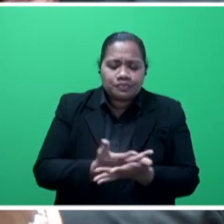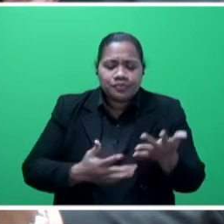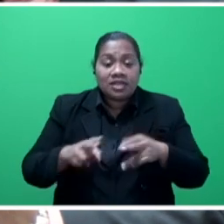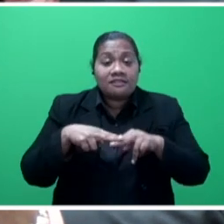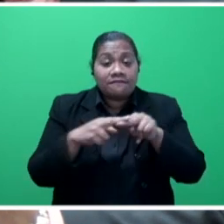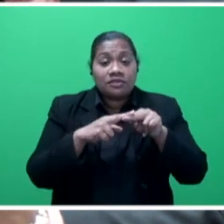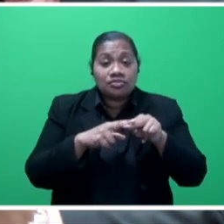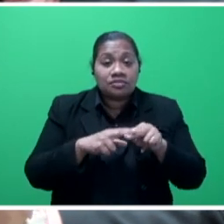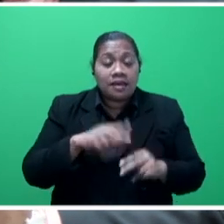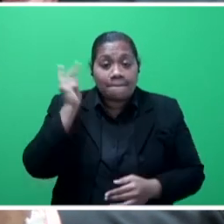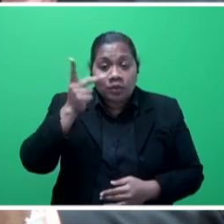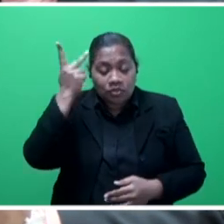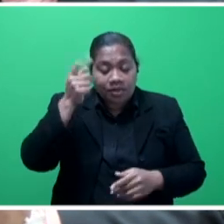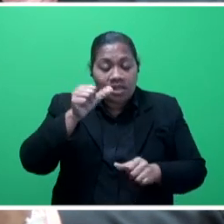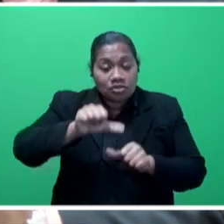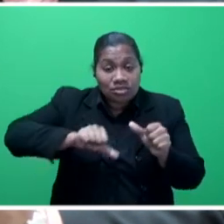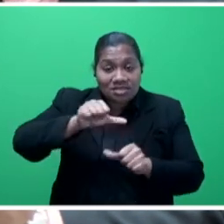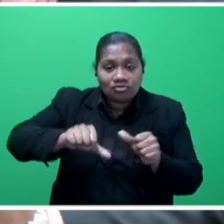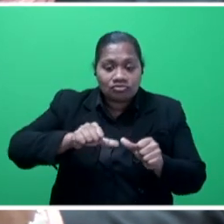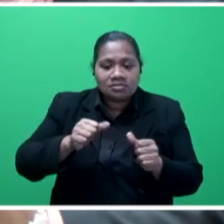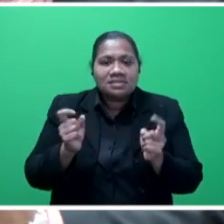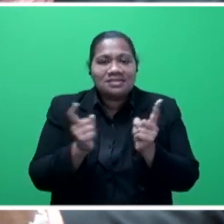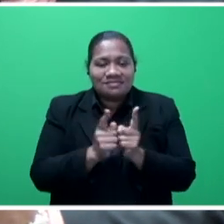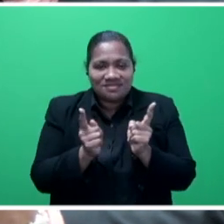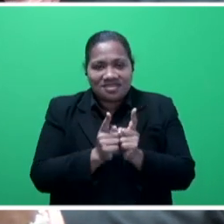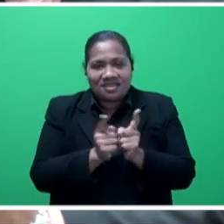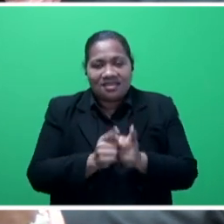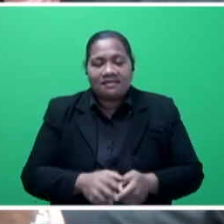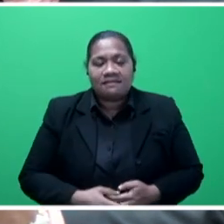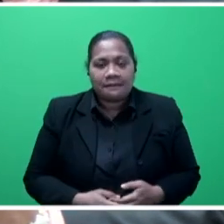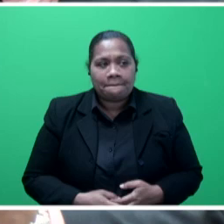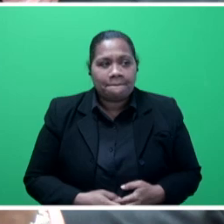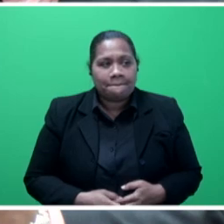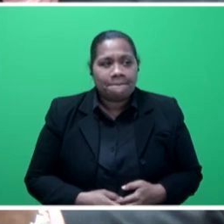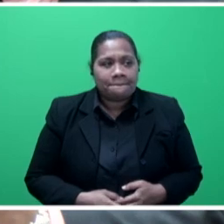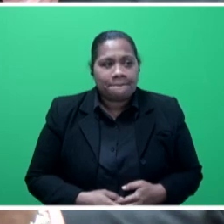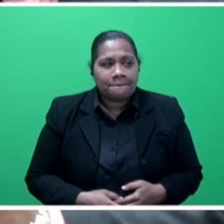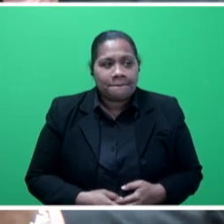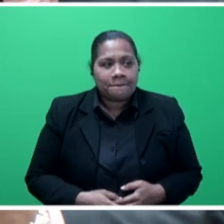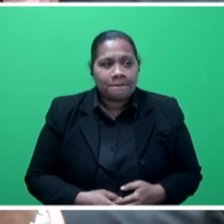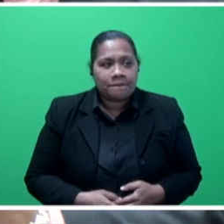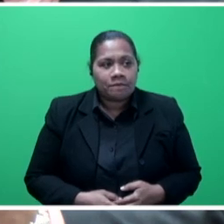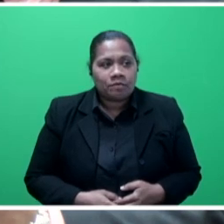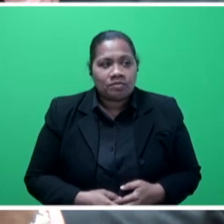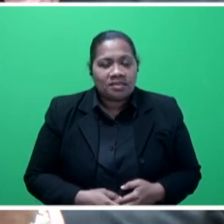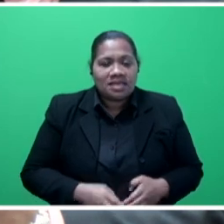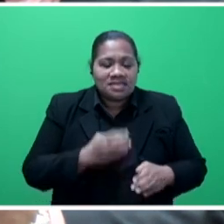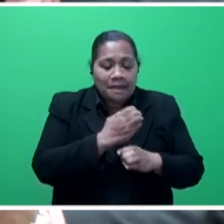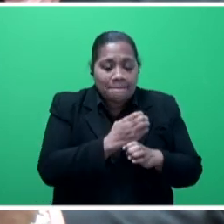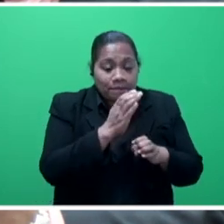Principals Association meeting, and it was simply an employer-employee